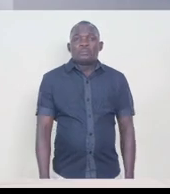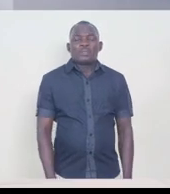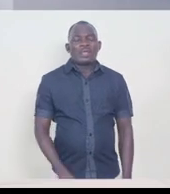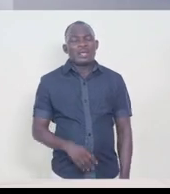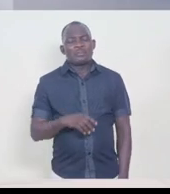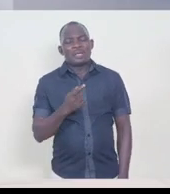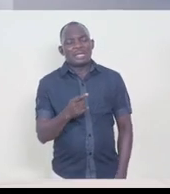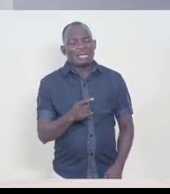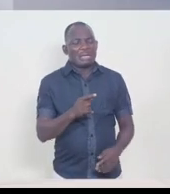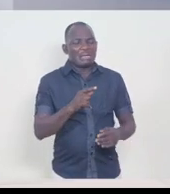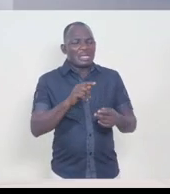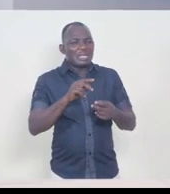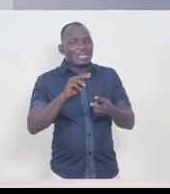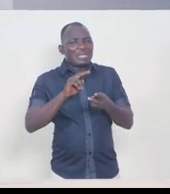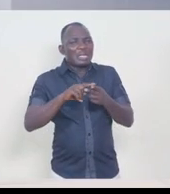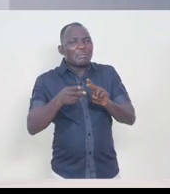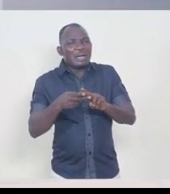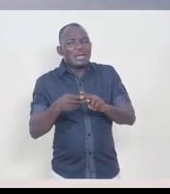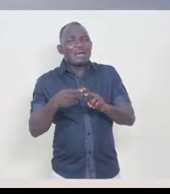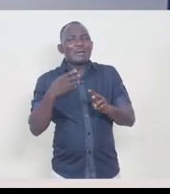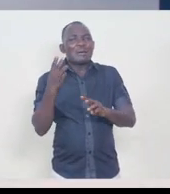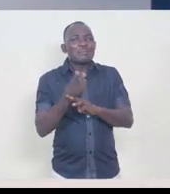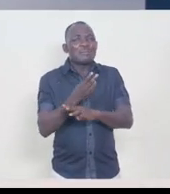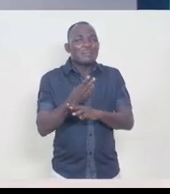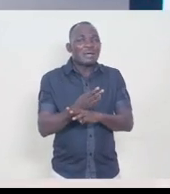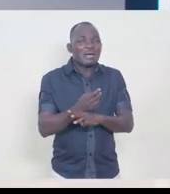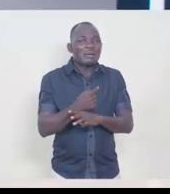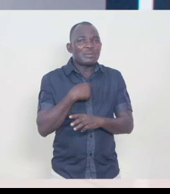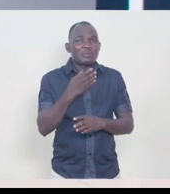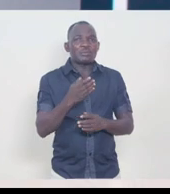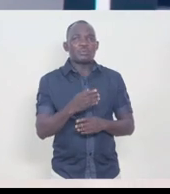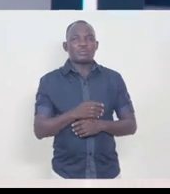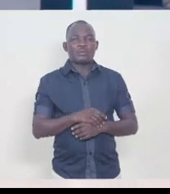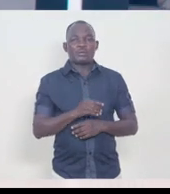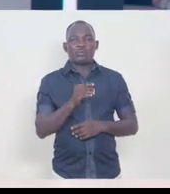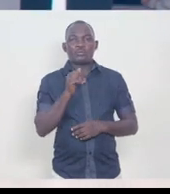Talking about numbers, can I?